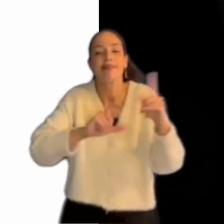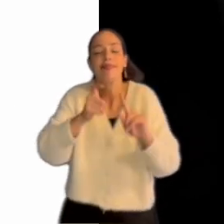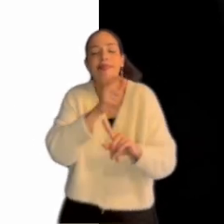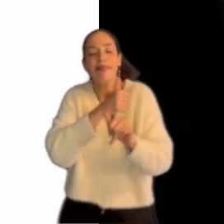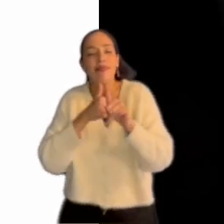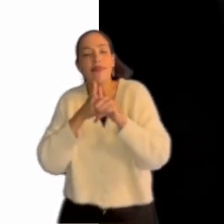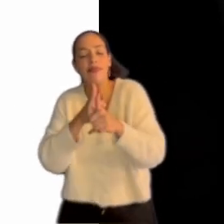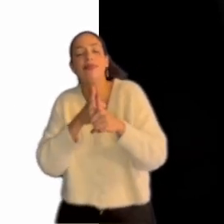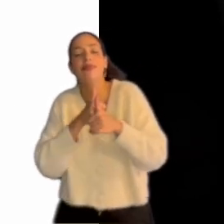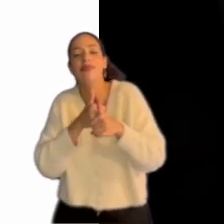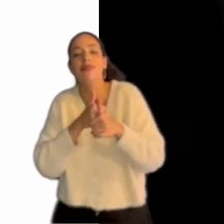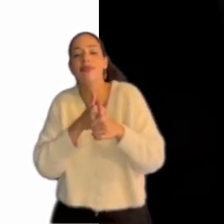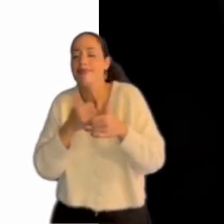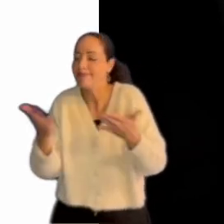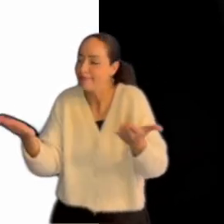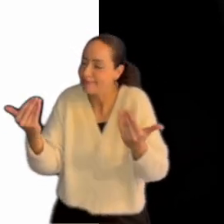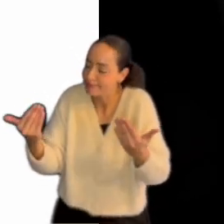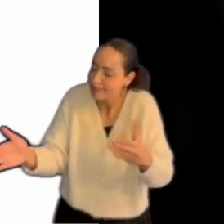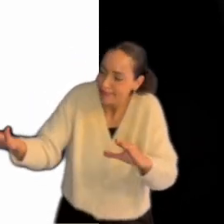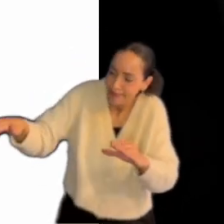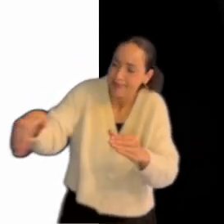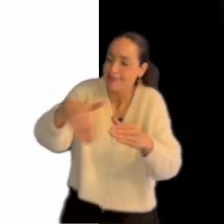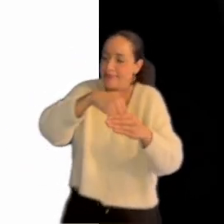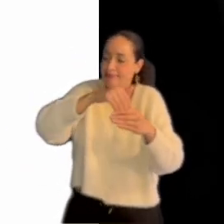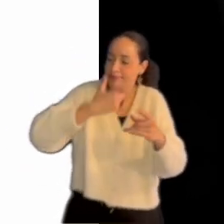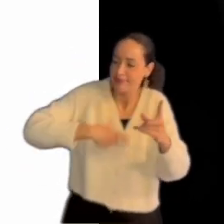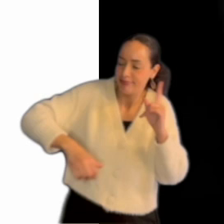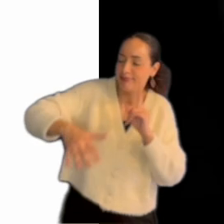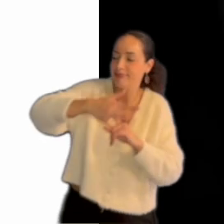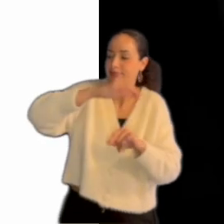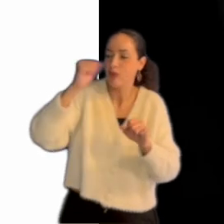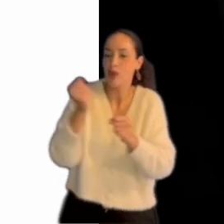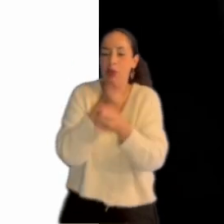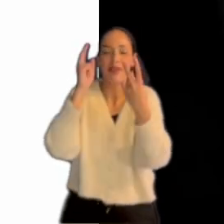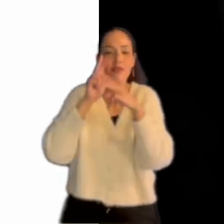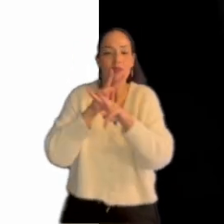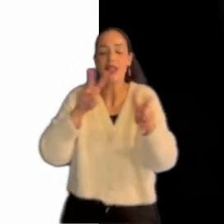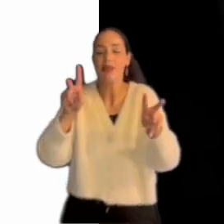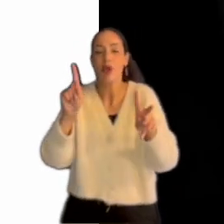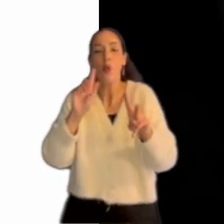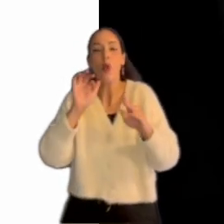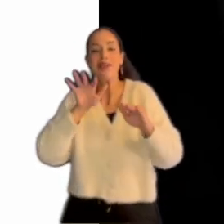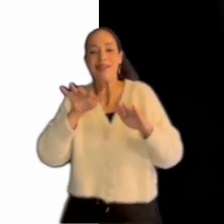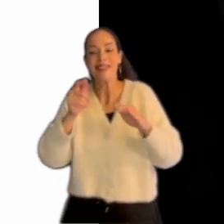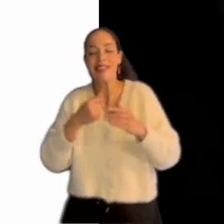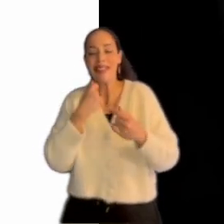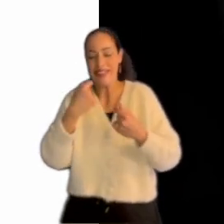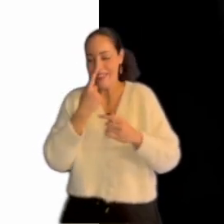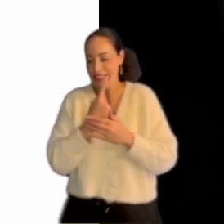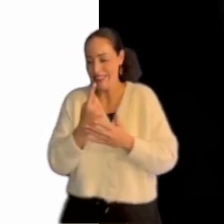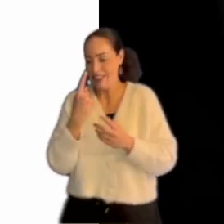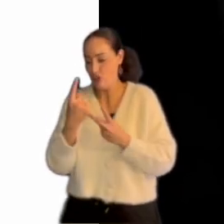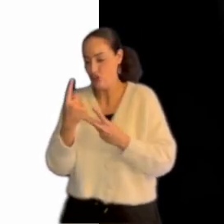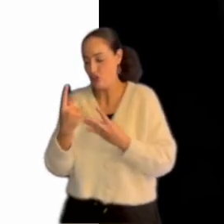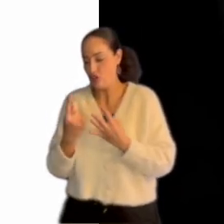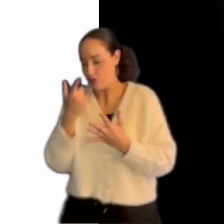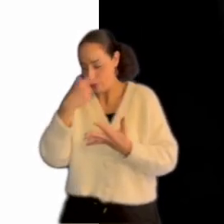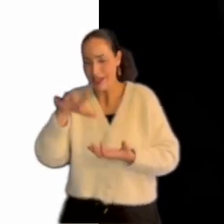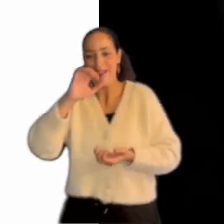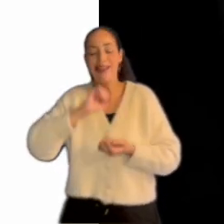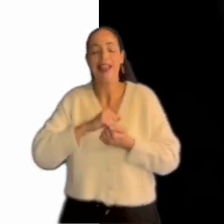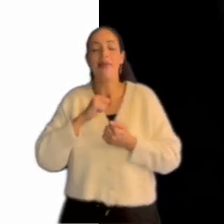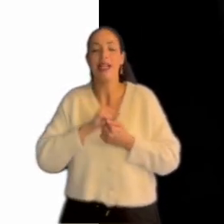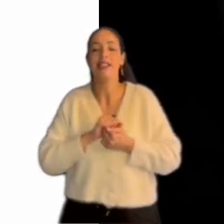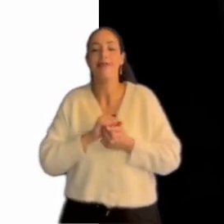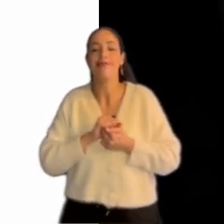reclaimed. Every service is different, with varying resources, demands, constraints and scope. There is no single way for the sense model to be applied